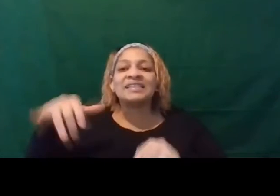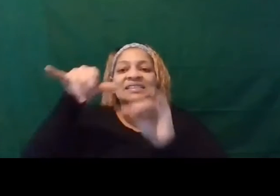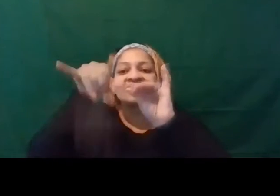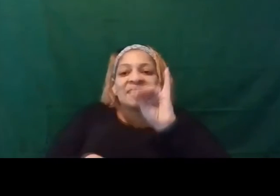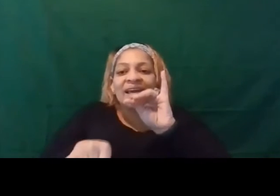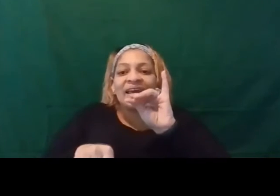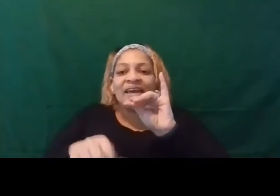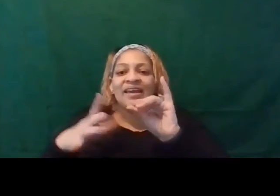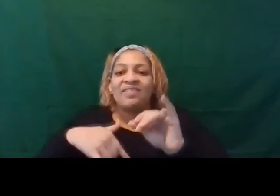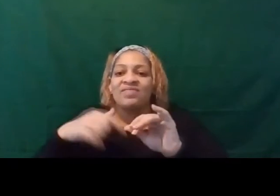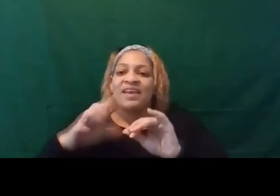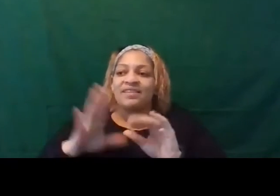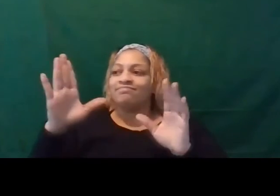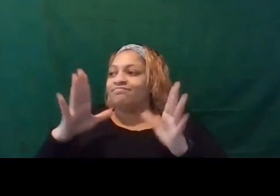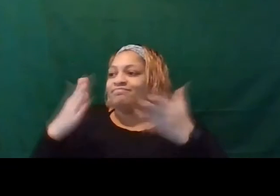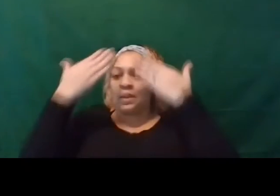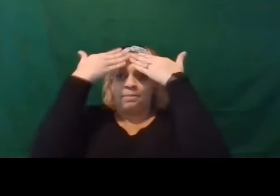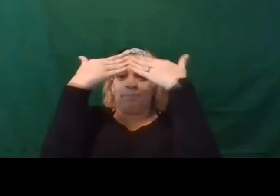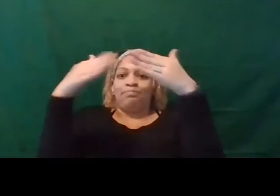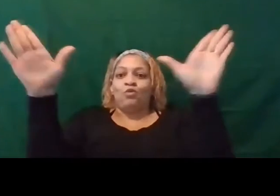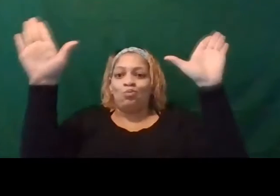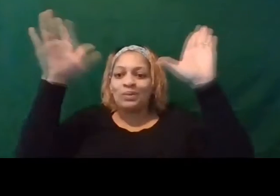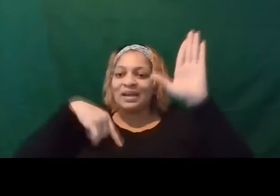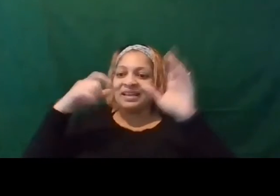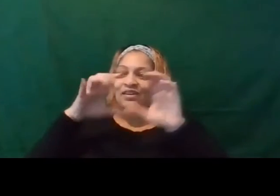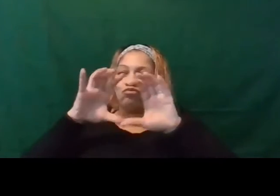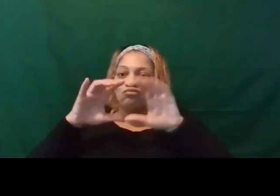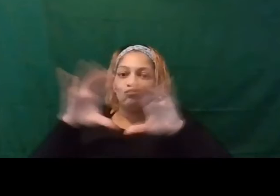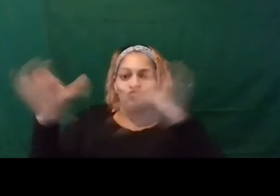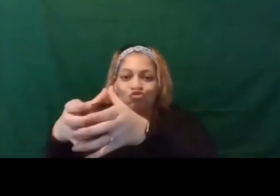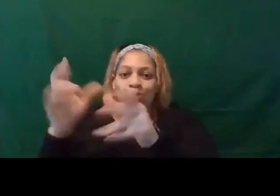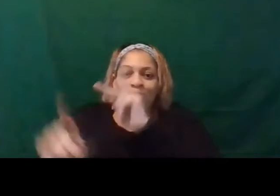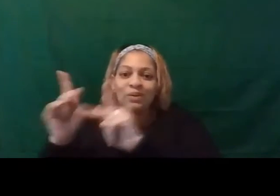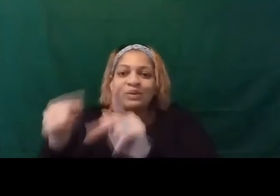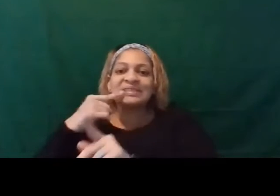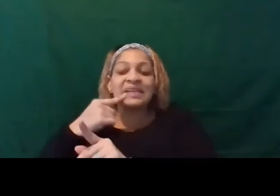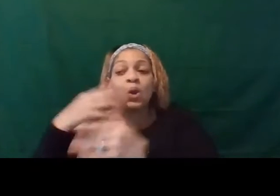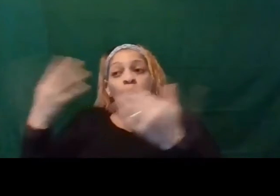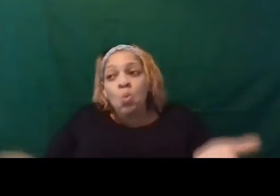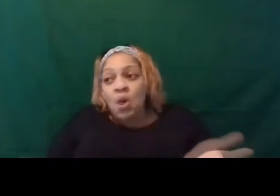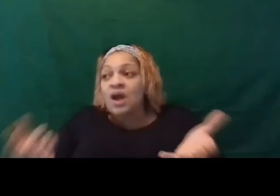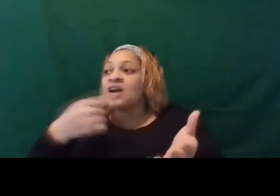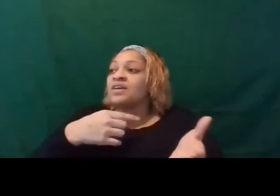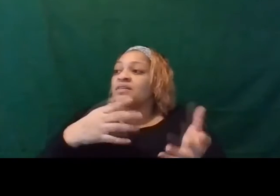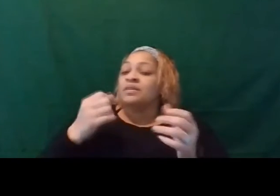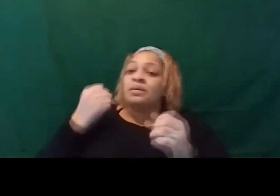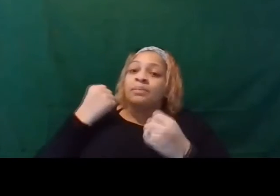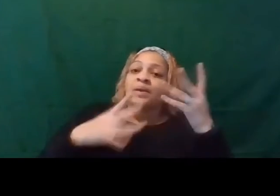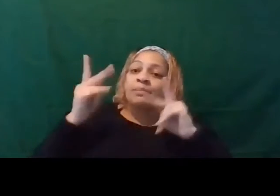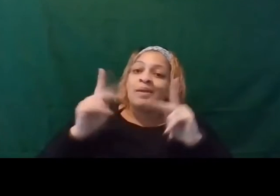in what mass consciousness says? Well, for those of us who were raised in a